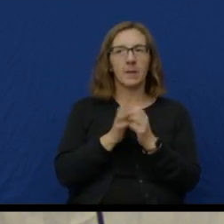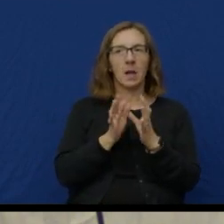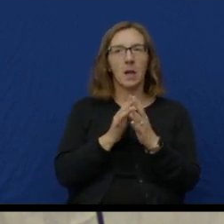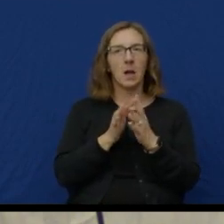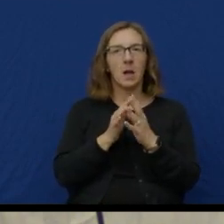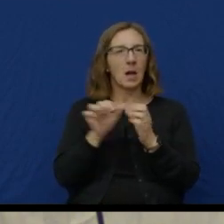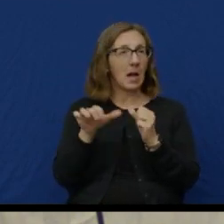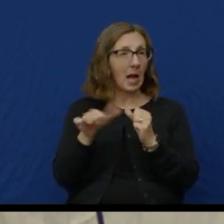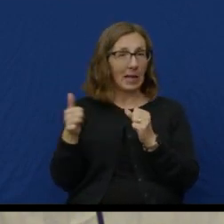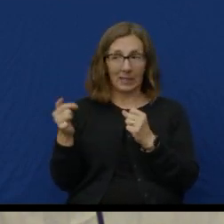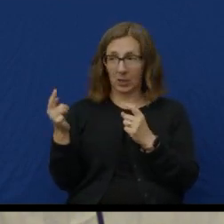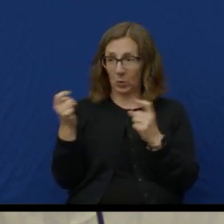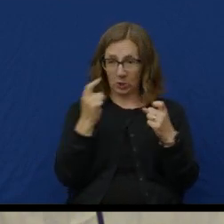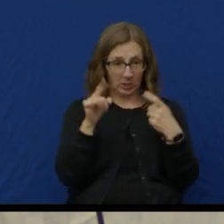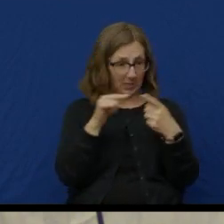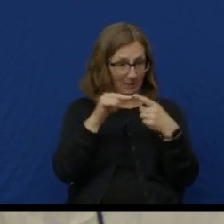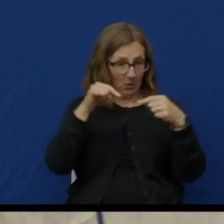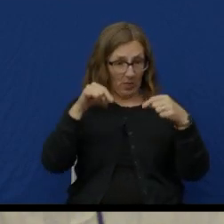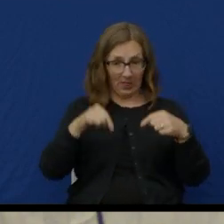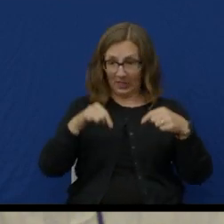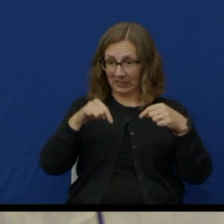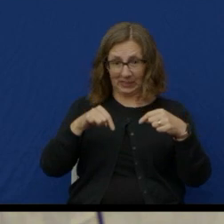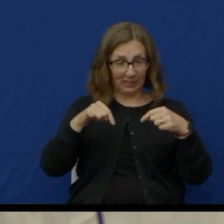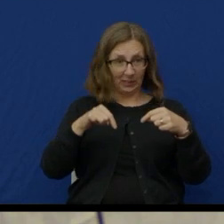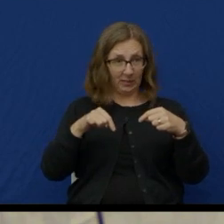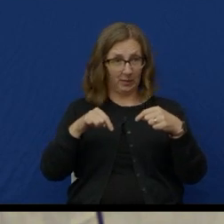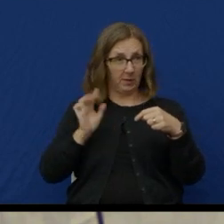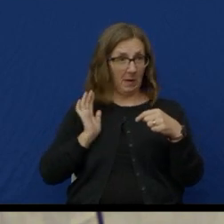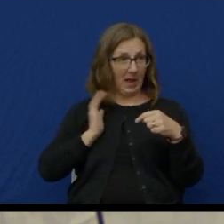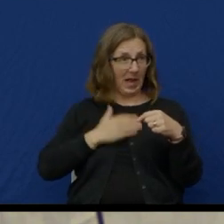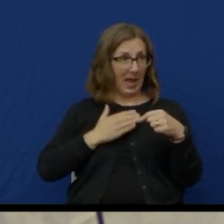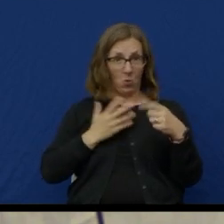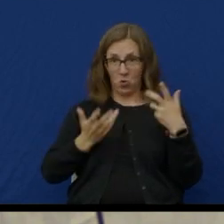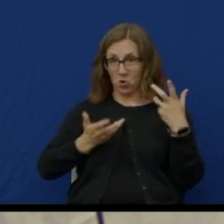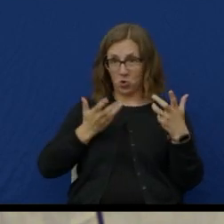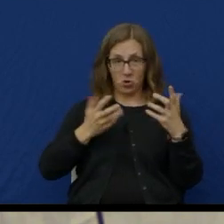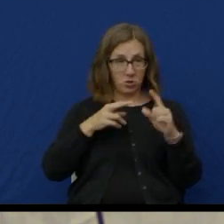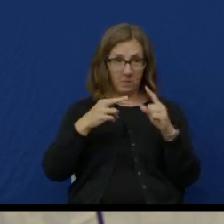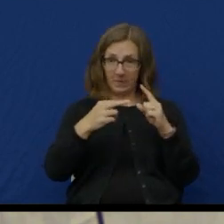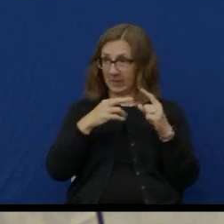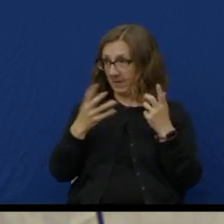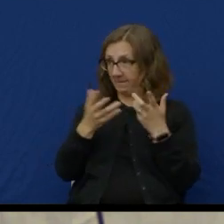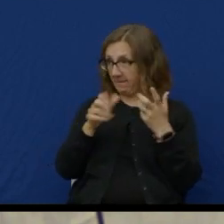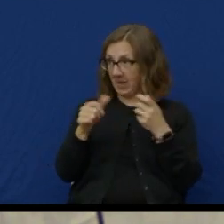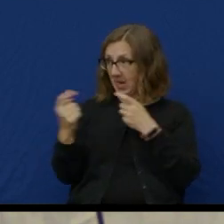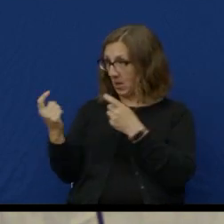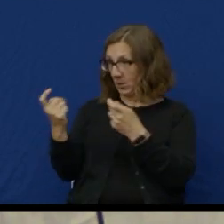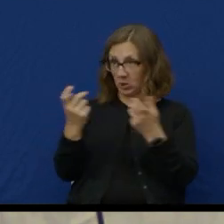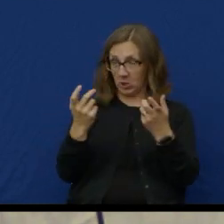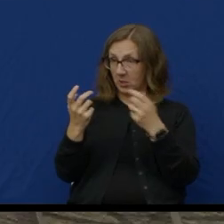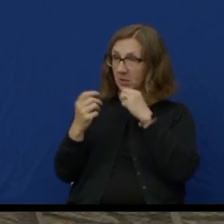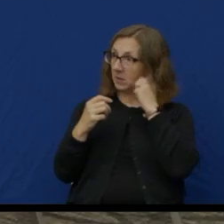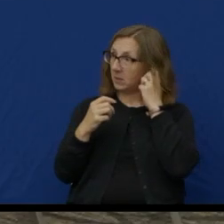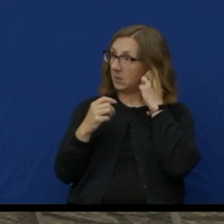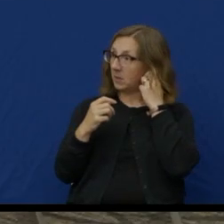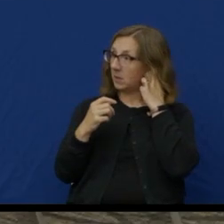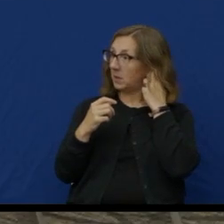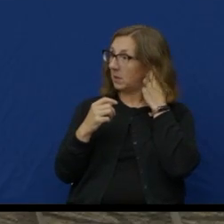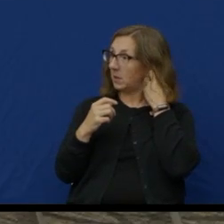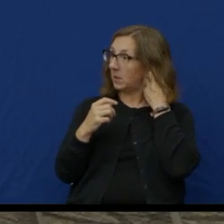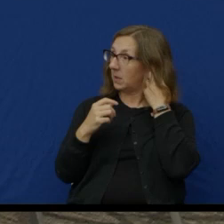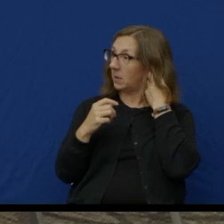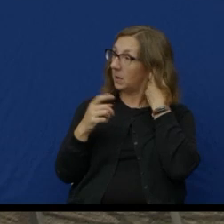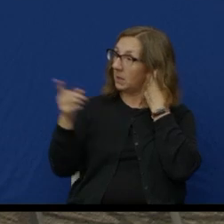Are there any questions about kind of what's on the radar on our end? Otherwise, I'll talk a little bit about what we might see from them. Yes, Vice Chair Young.